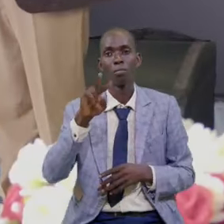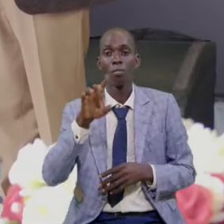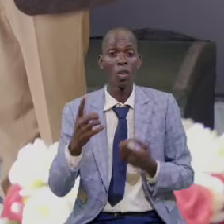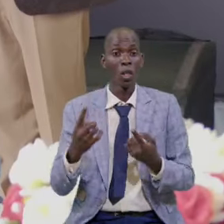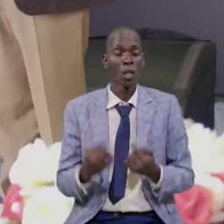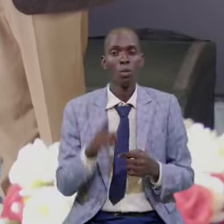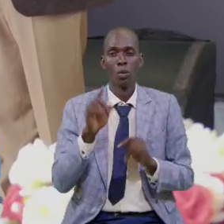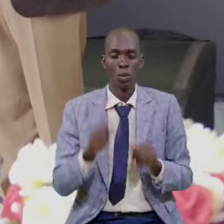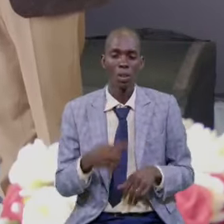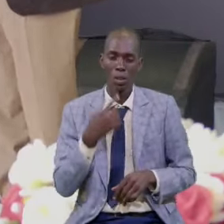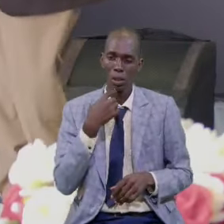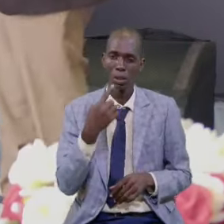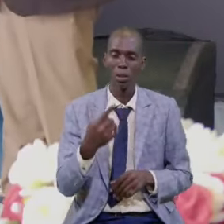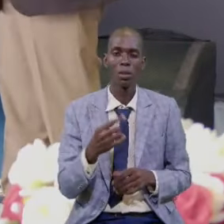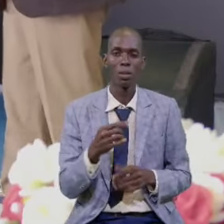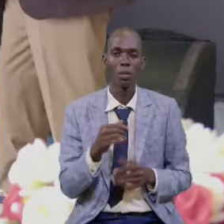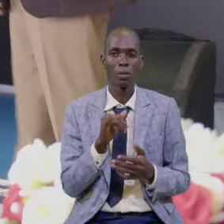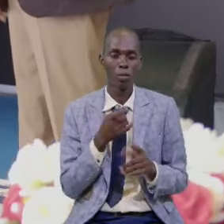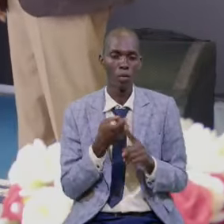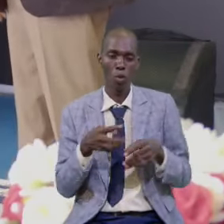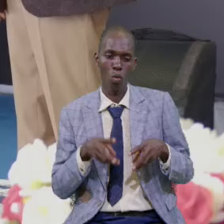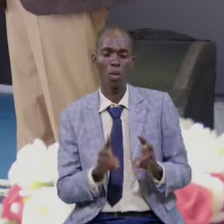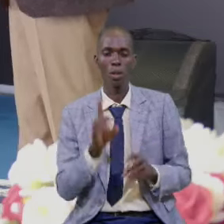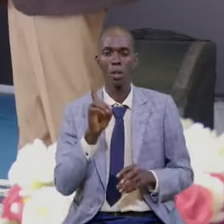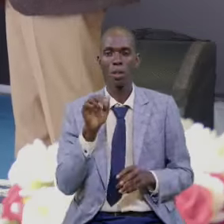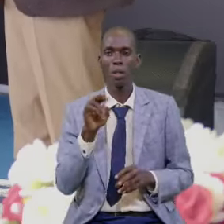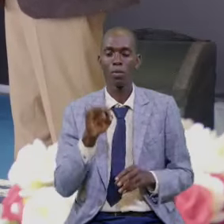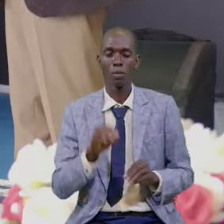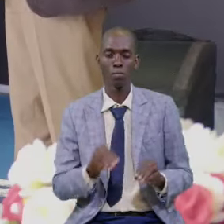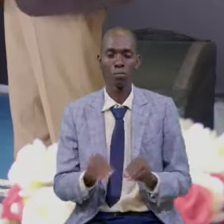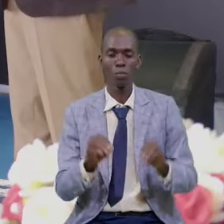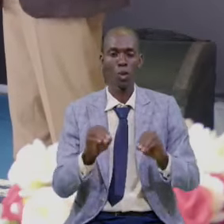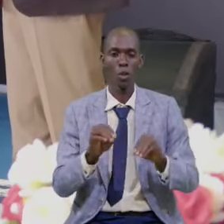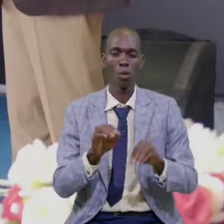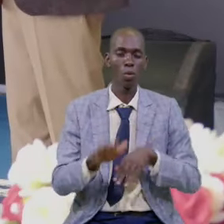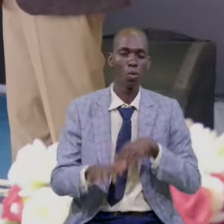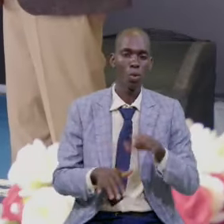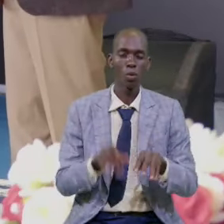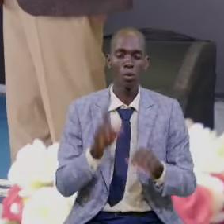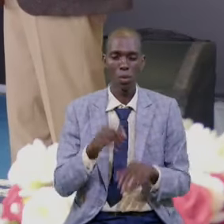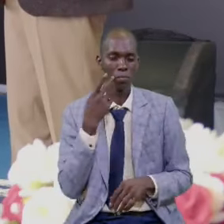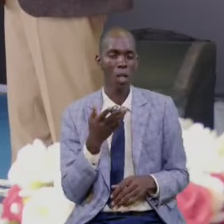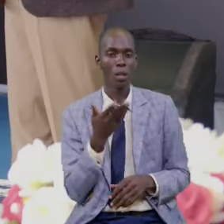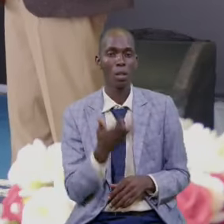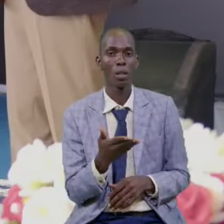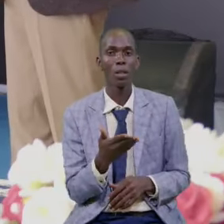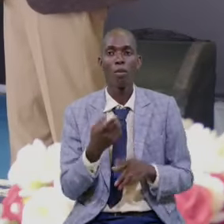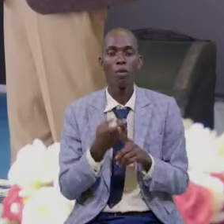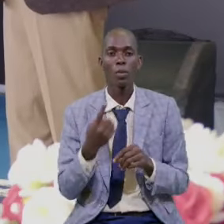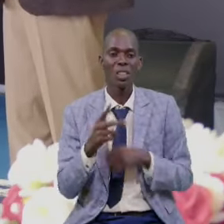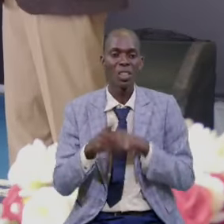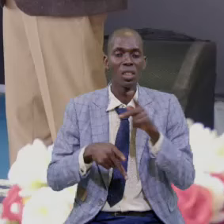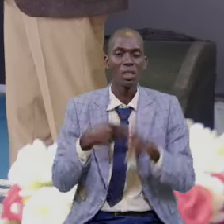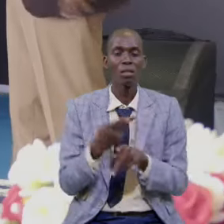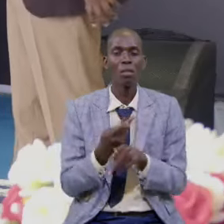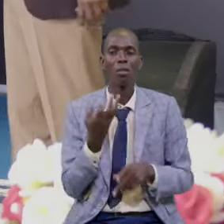his walk, from his movement. You can tell from the kind of